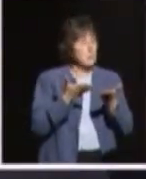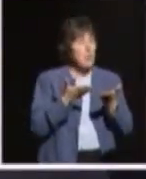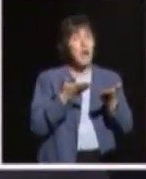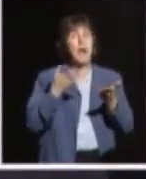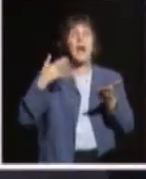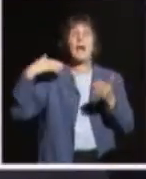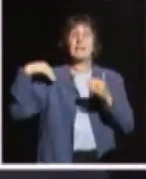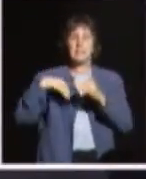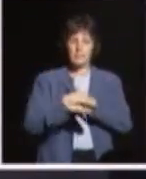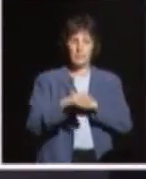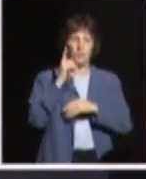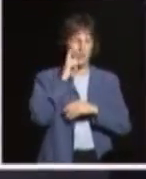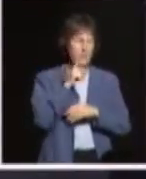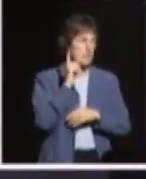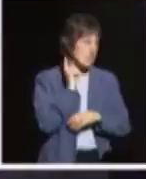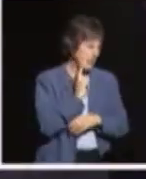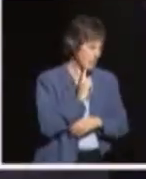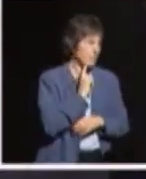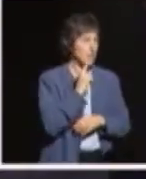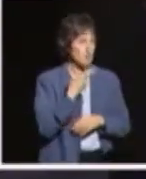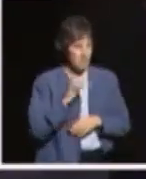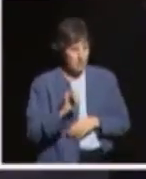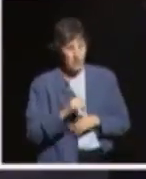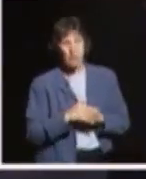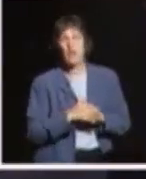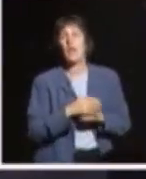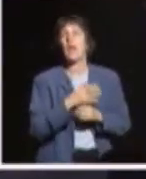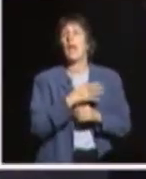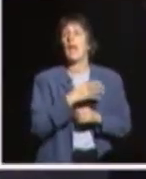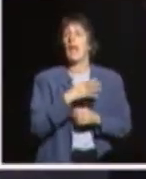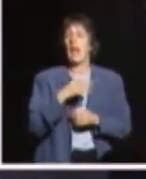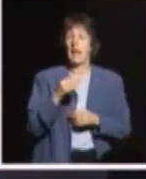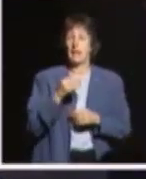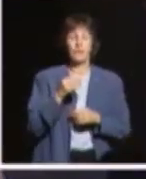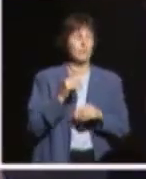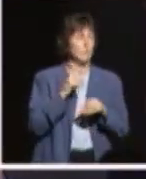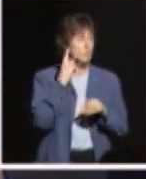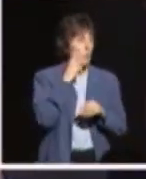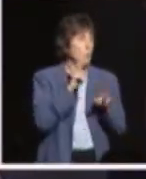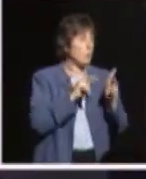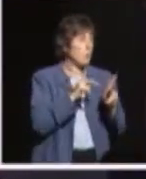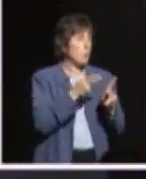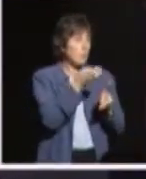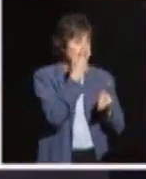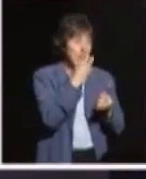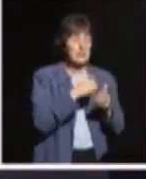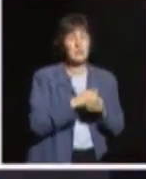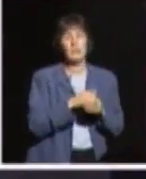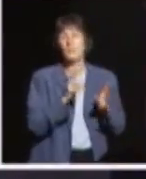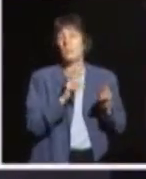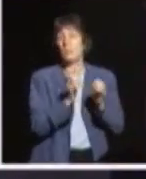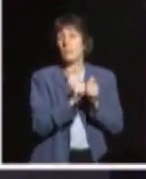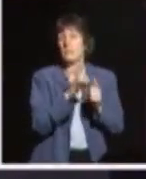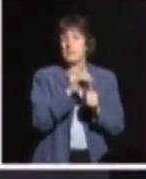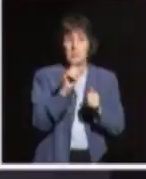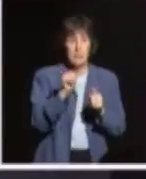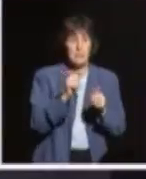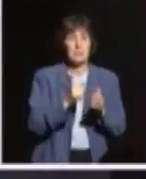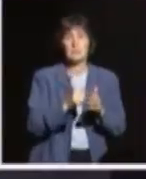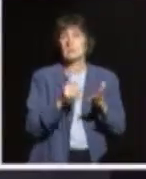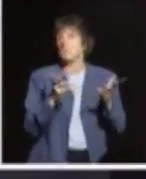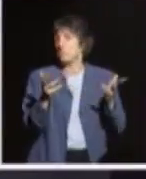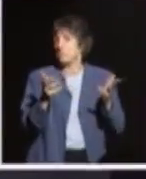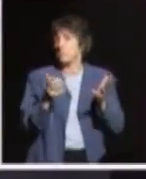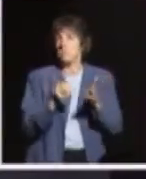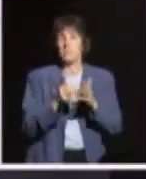to the deaf and hearing impaired, as well as to blind people who are blind and other people with disabilities in a way that